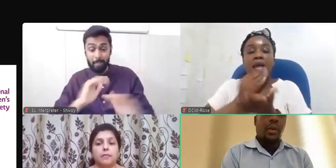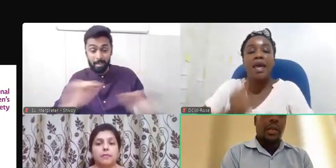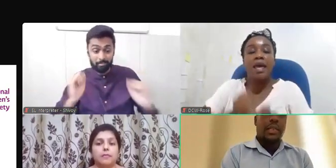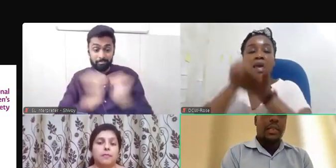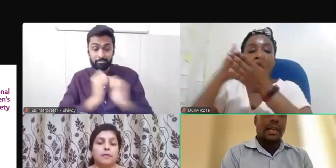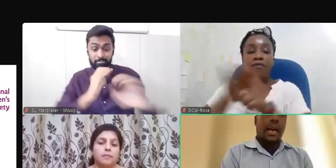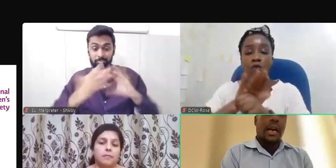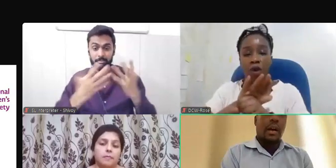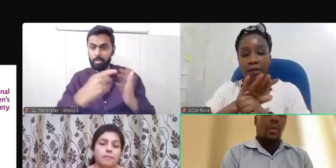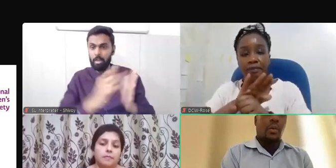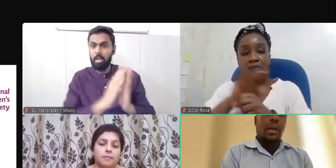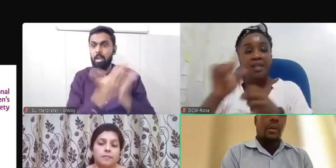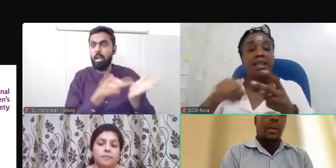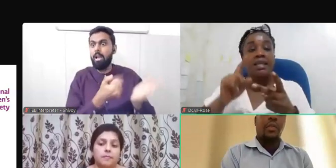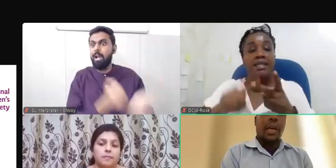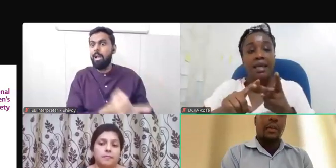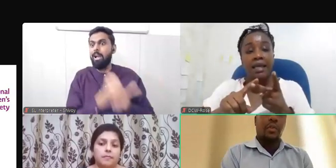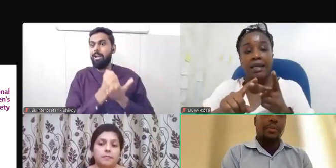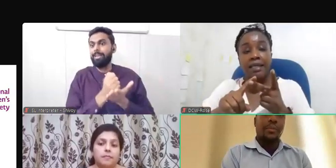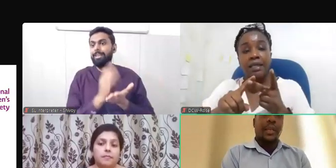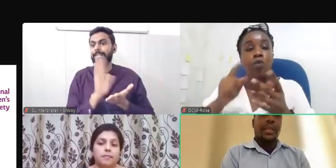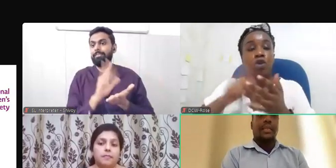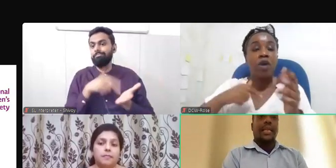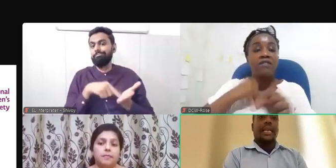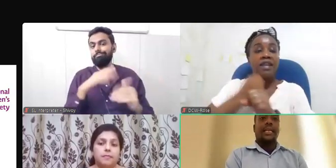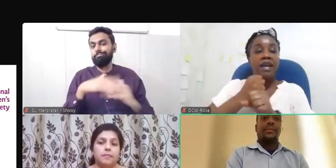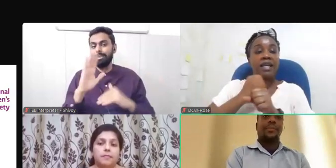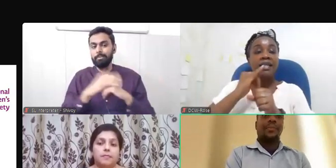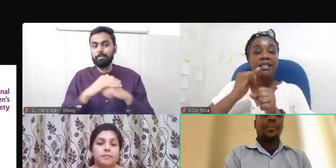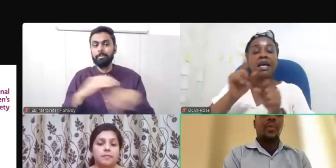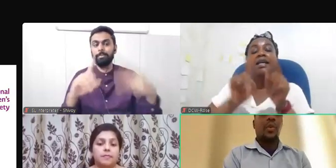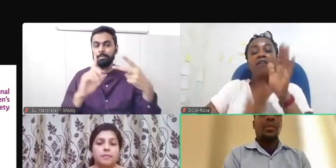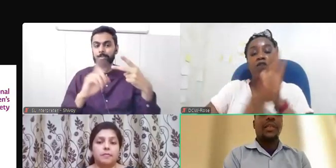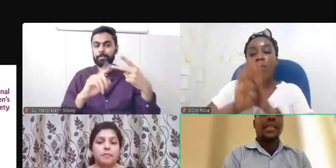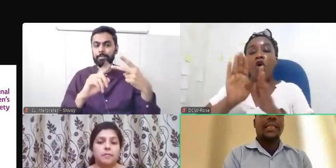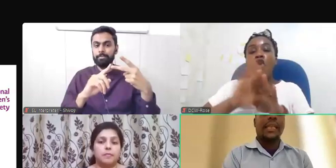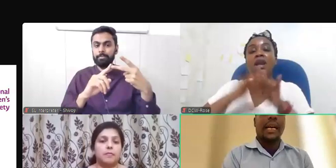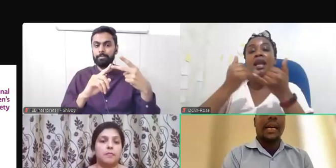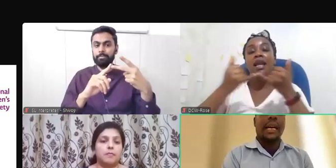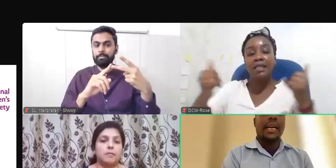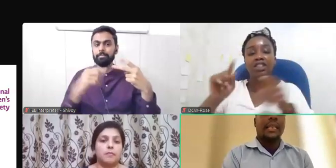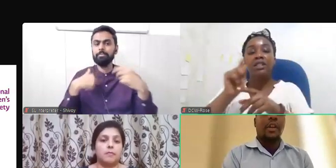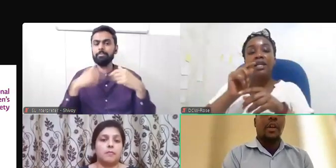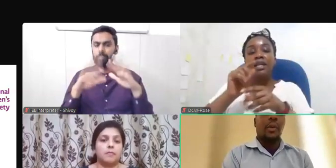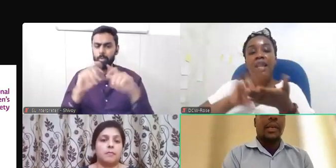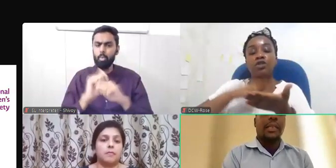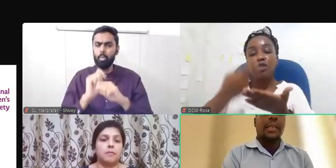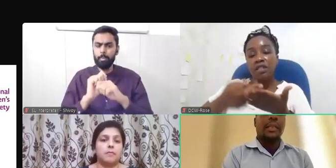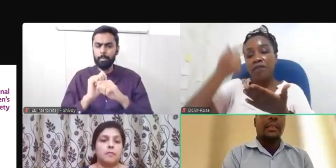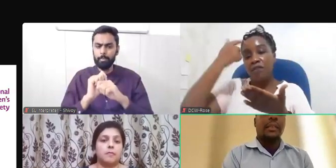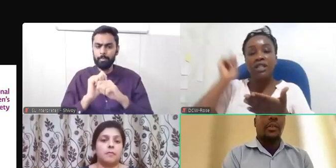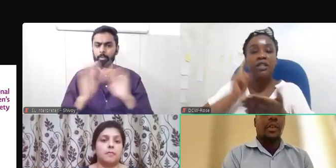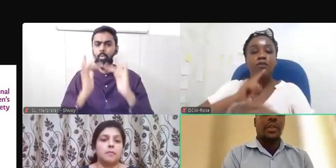these booklets are very helpful. And secondly, what we have done is develop